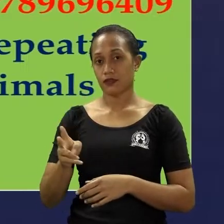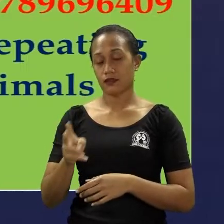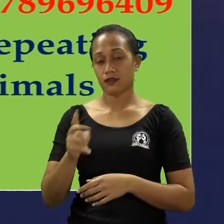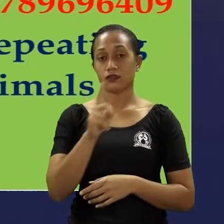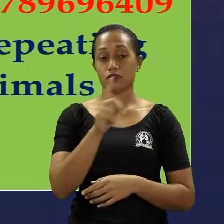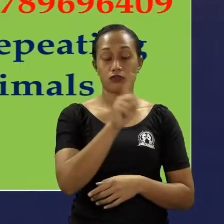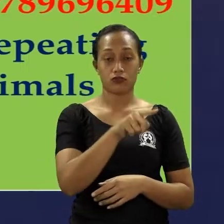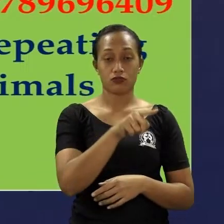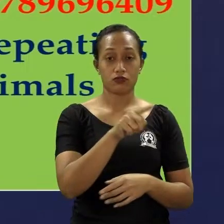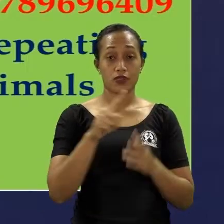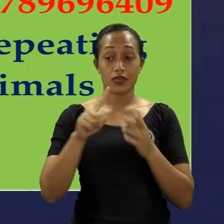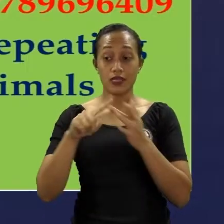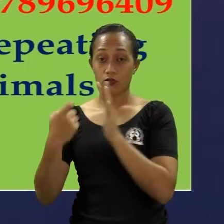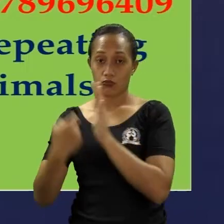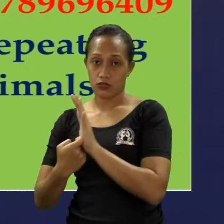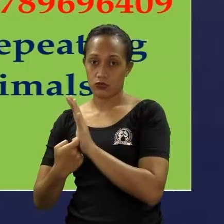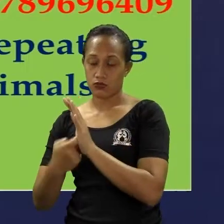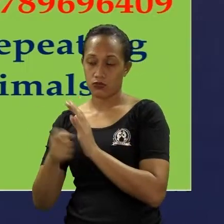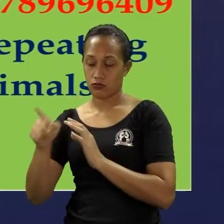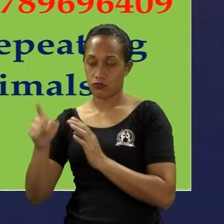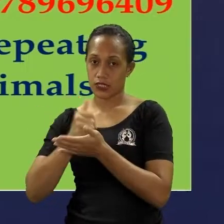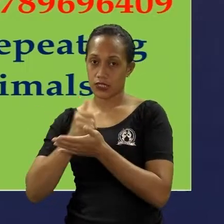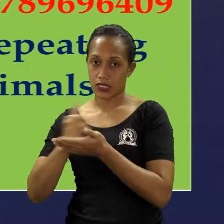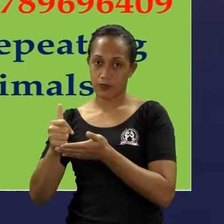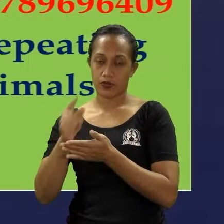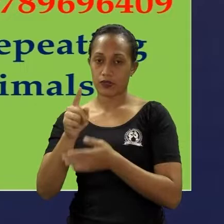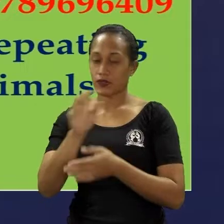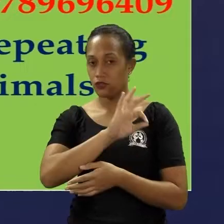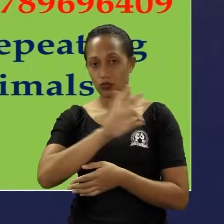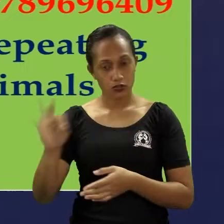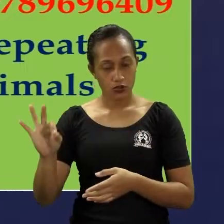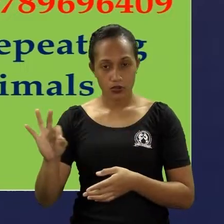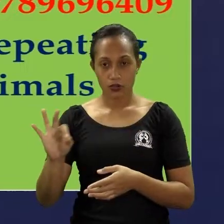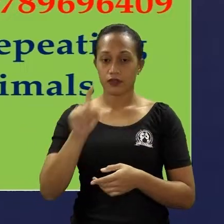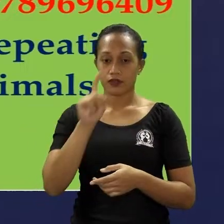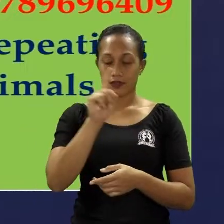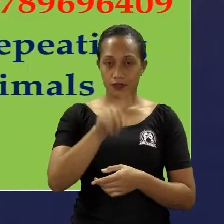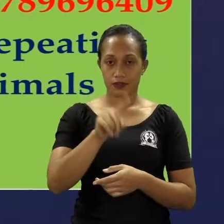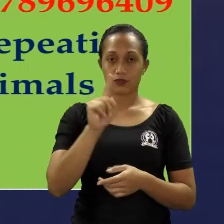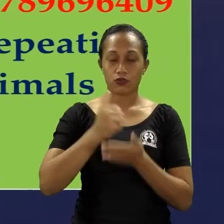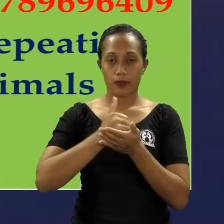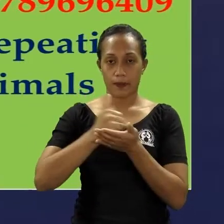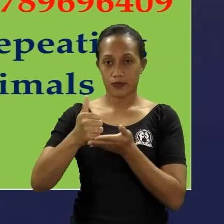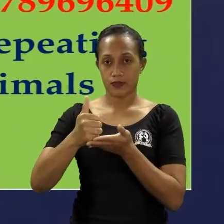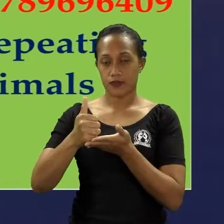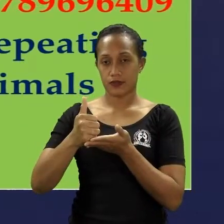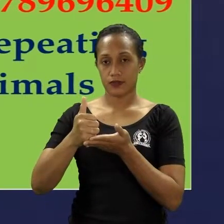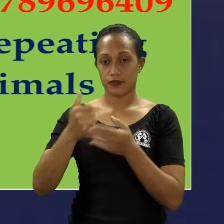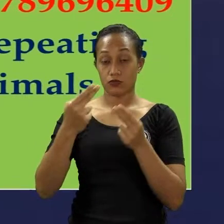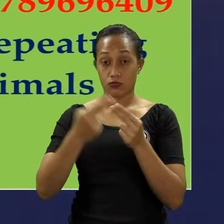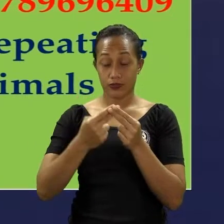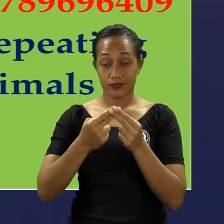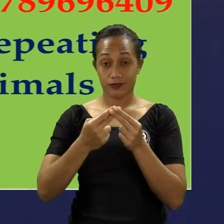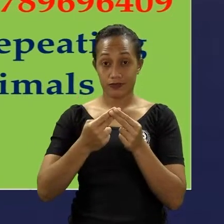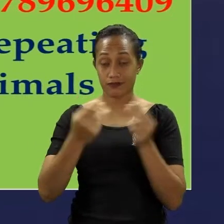Irrational numbers, they are non-terminating decimals with